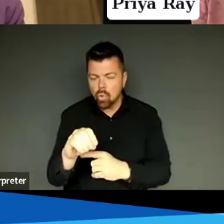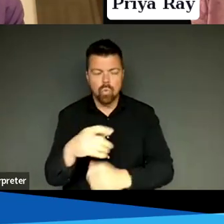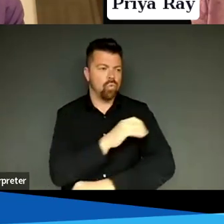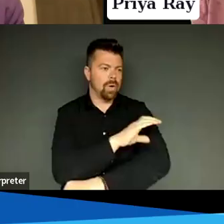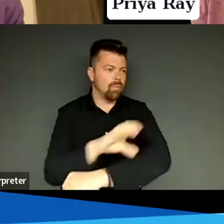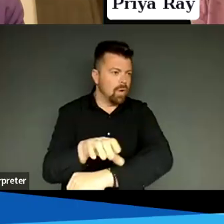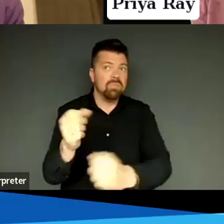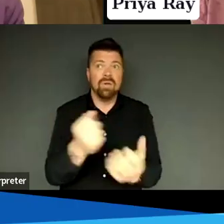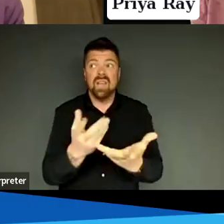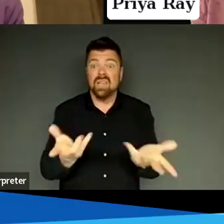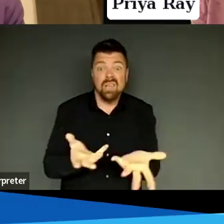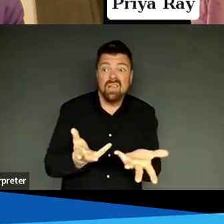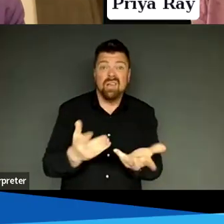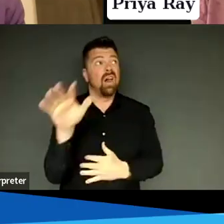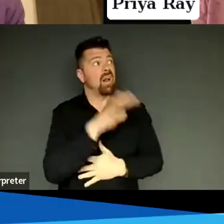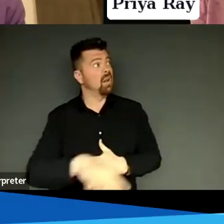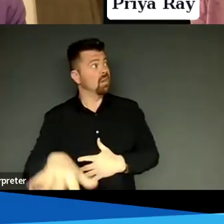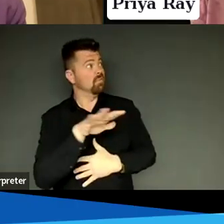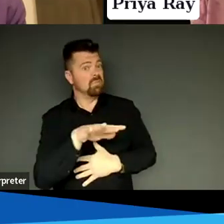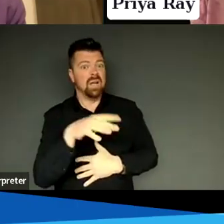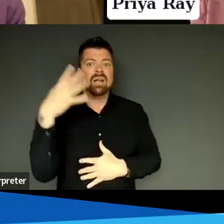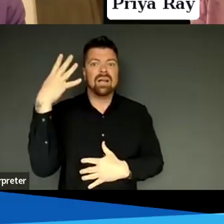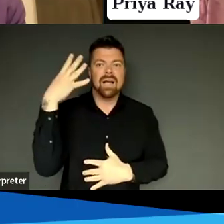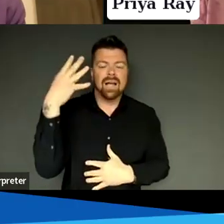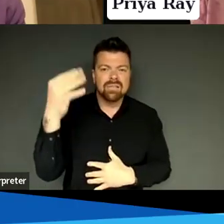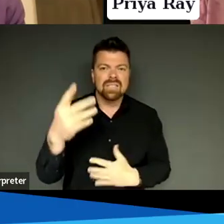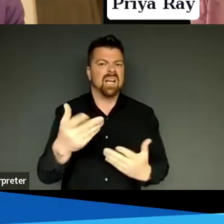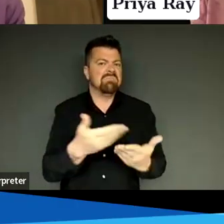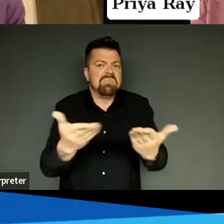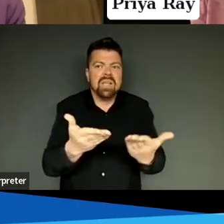about Colorado, is about outdoor stuff. And